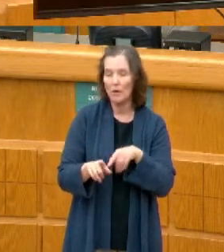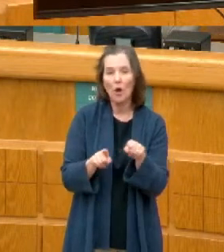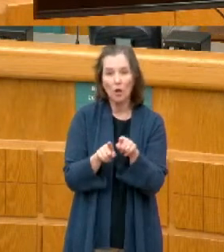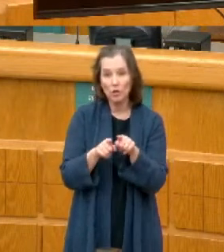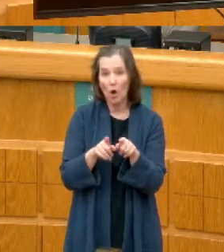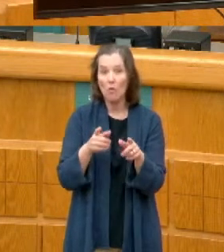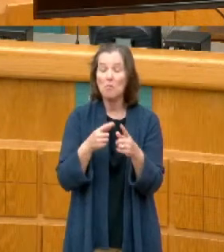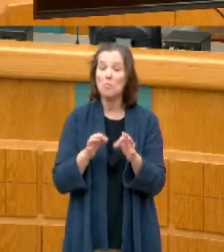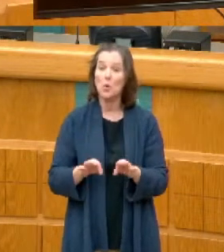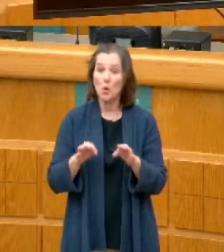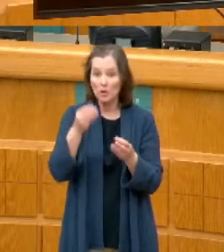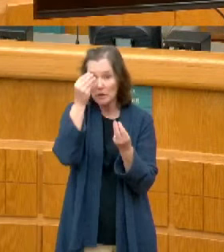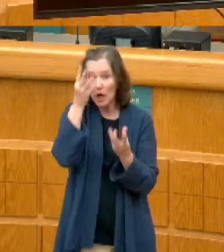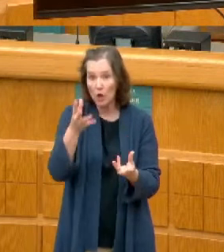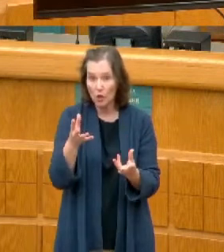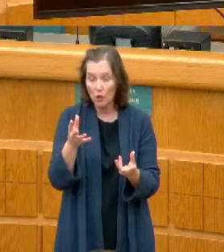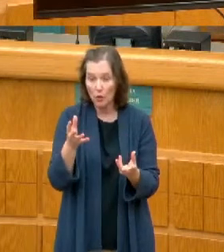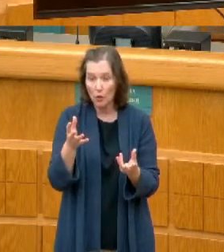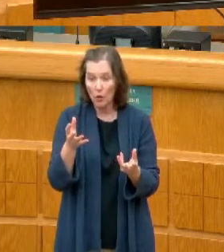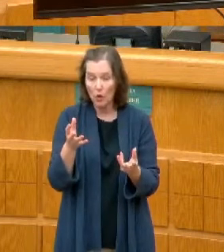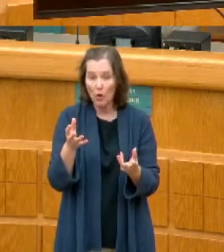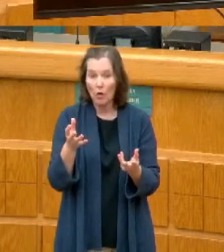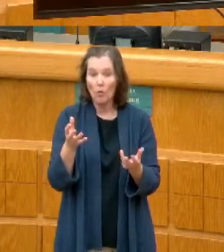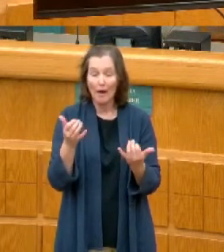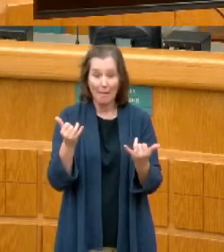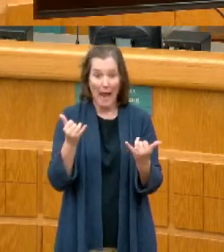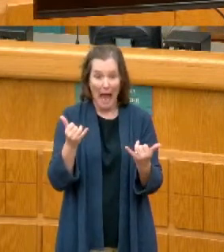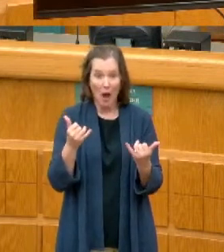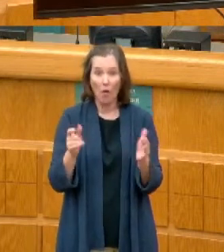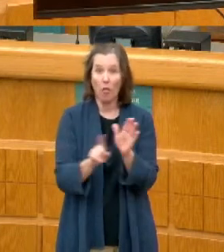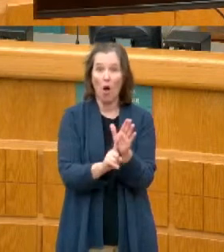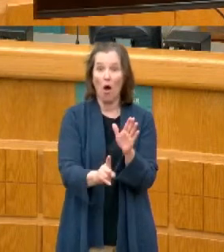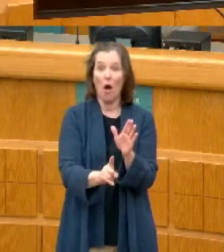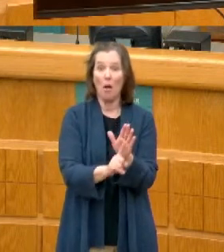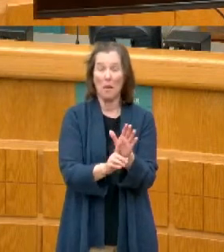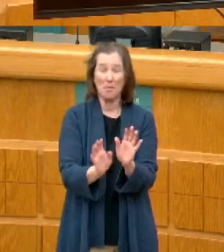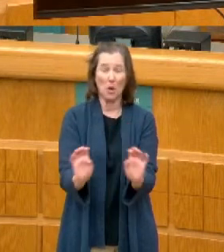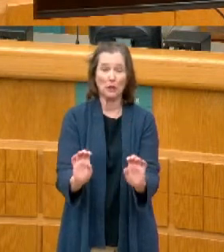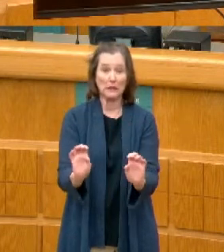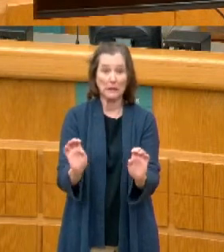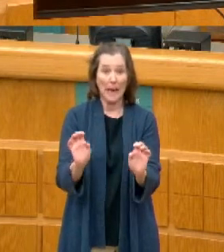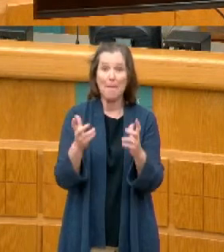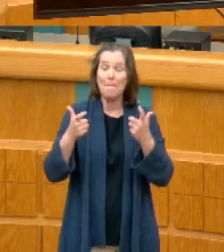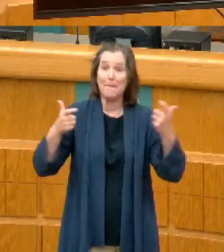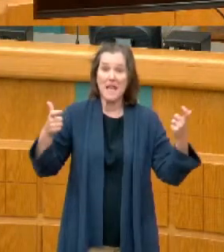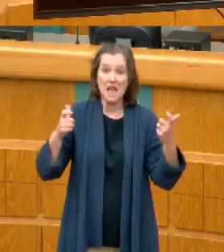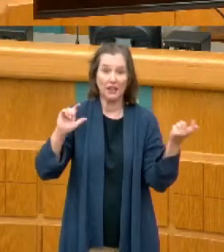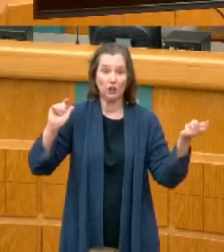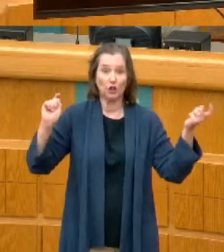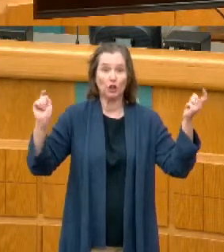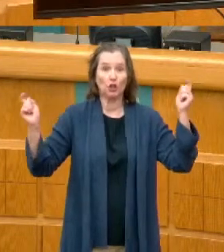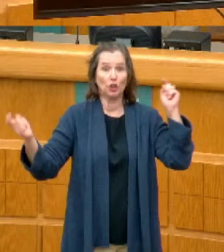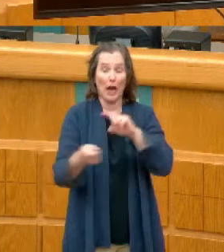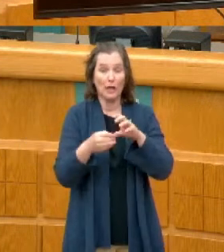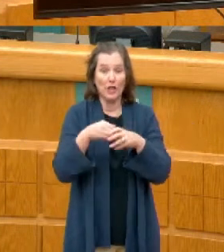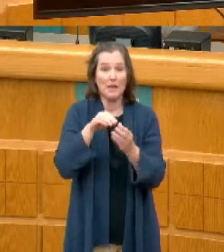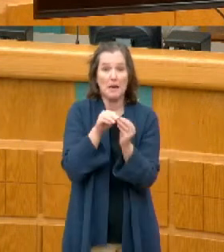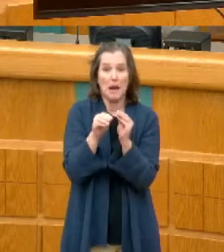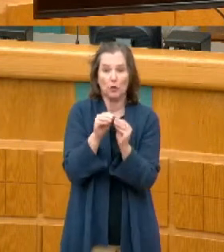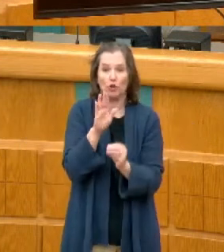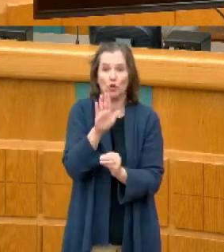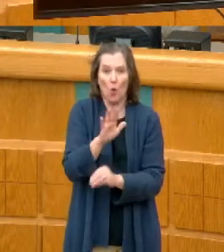we setting off the alarm bells? What we are telling you is there is a drastic change in the statistics in your